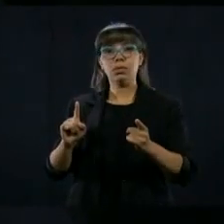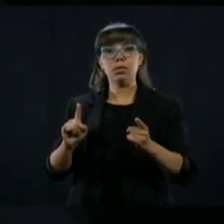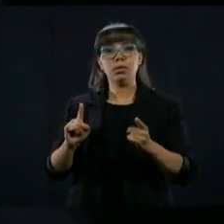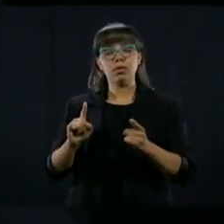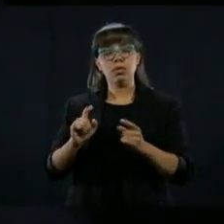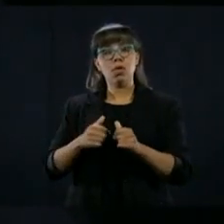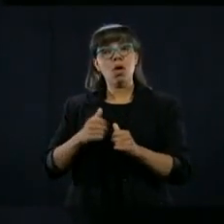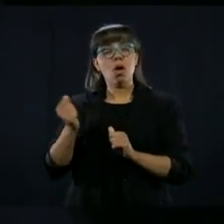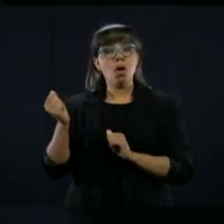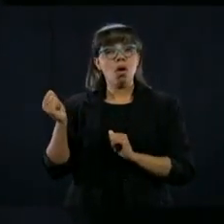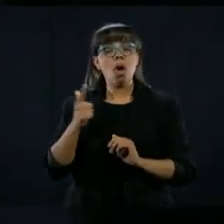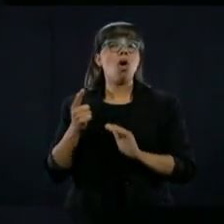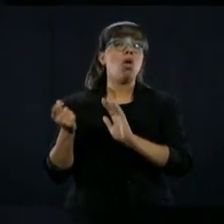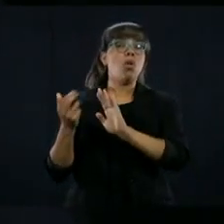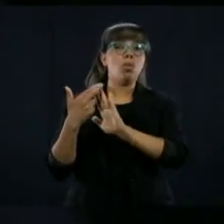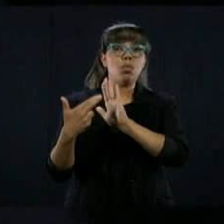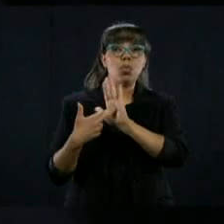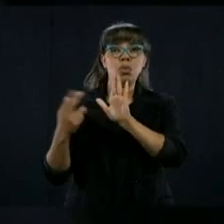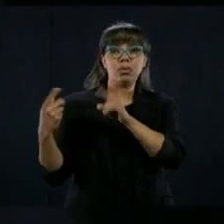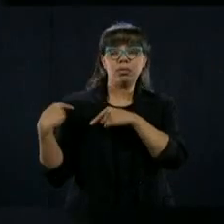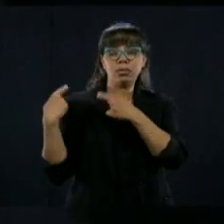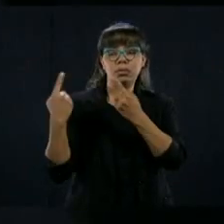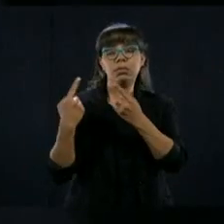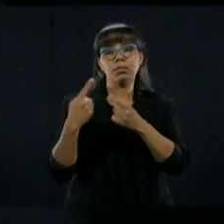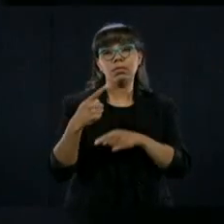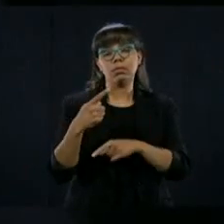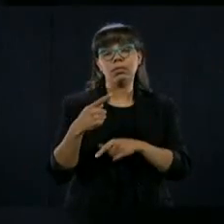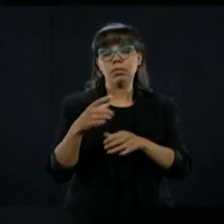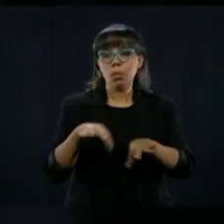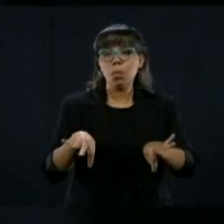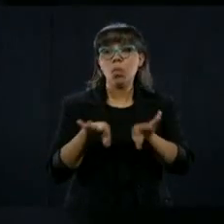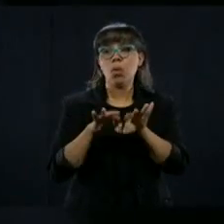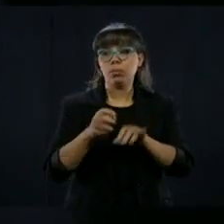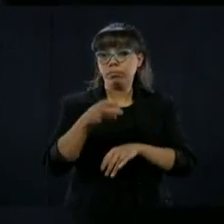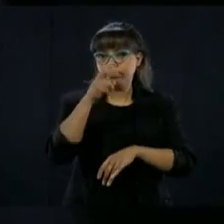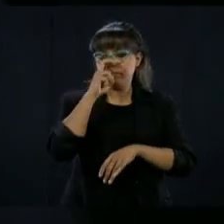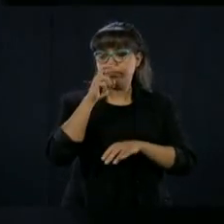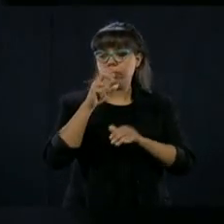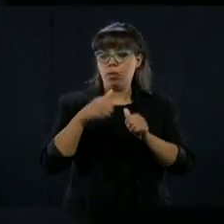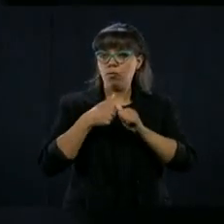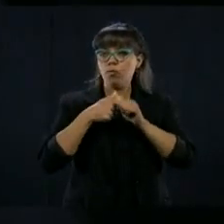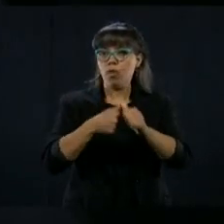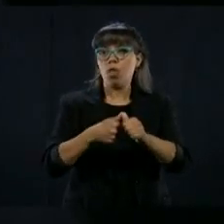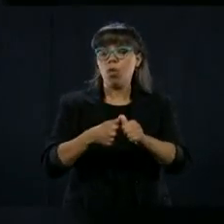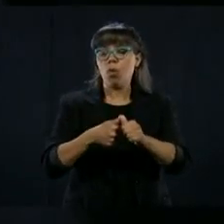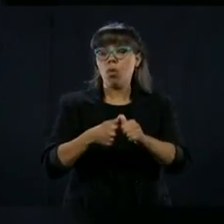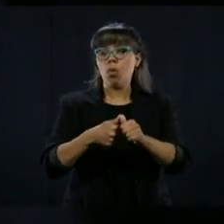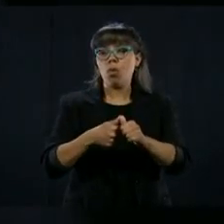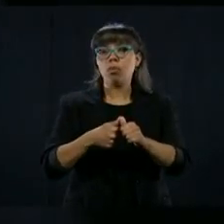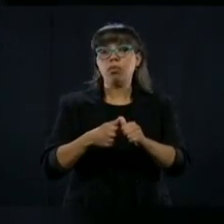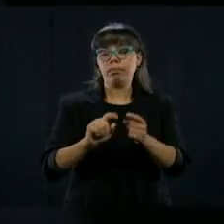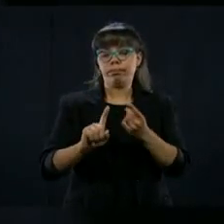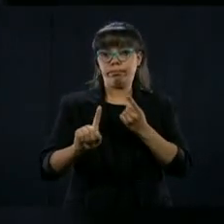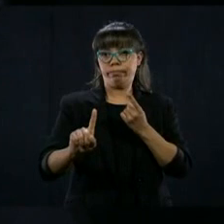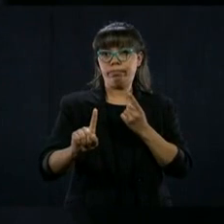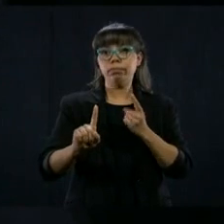disciplined than ever. If we stop our efforts and the situation